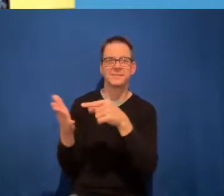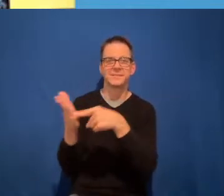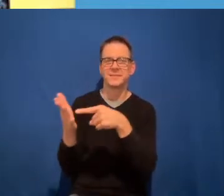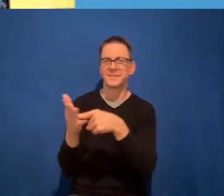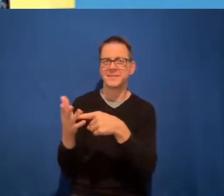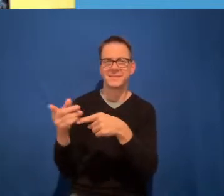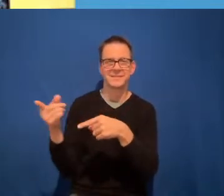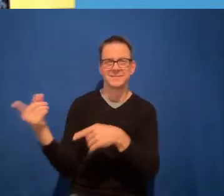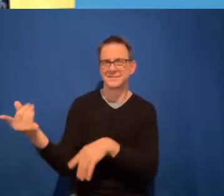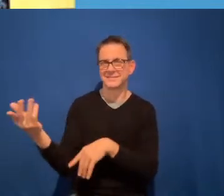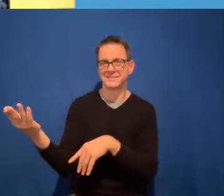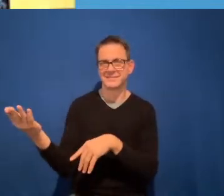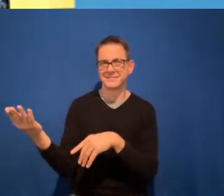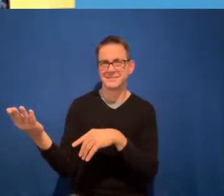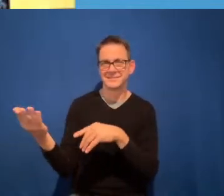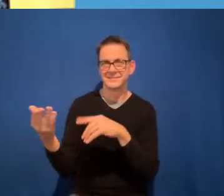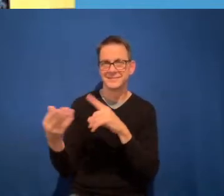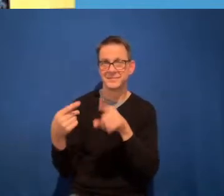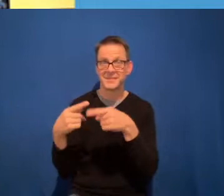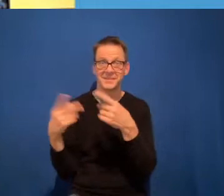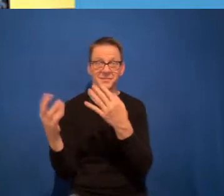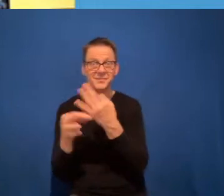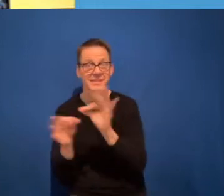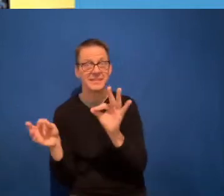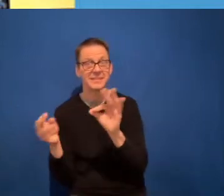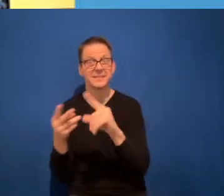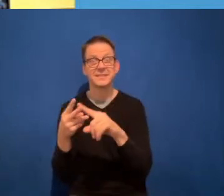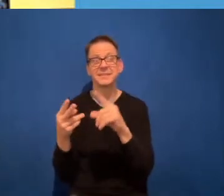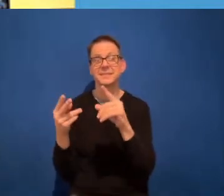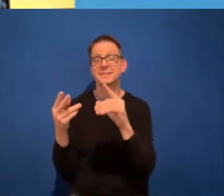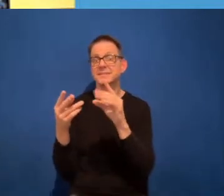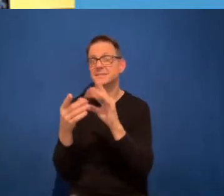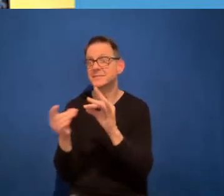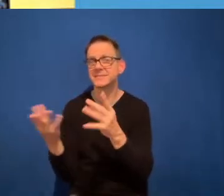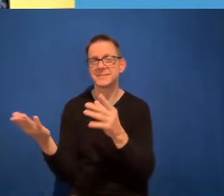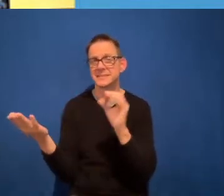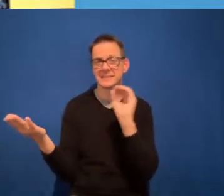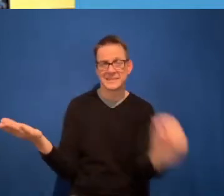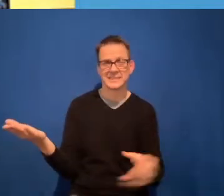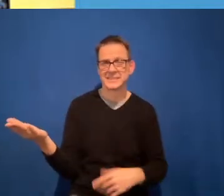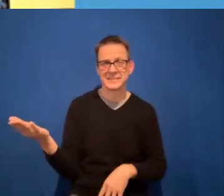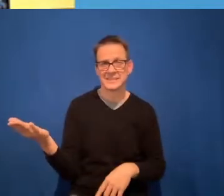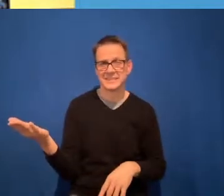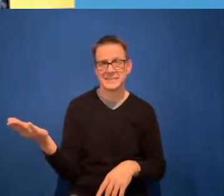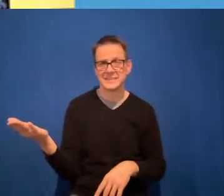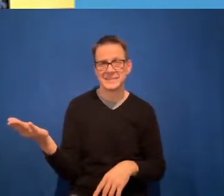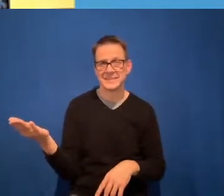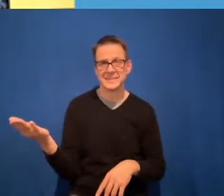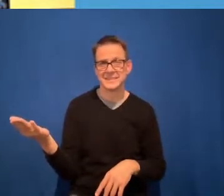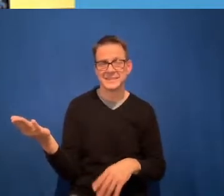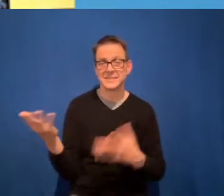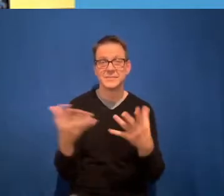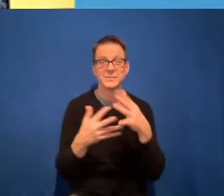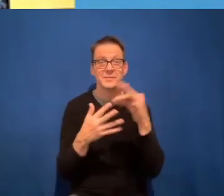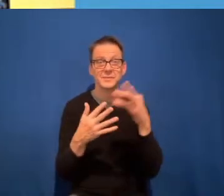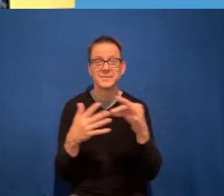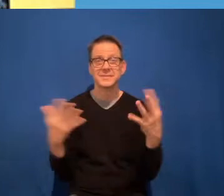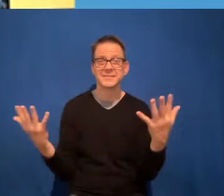freedom. It's nothing about choice except for a deliberate choice to keep people poor. That's all it